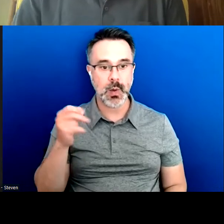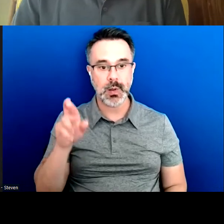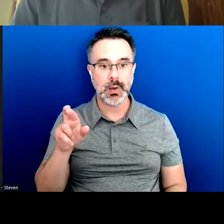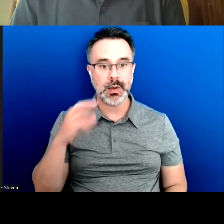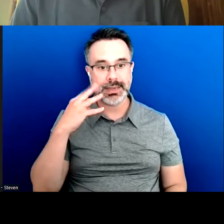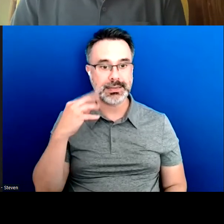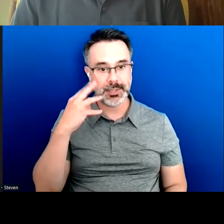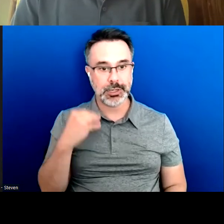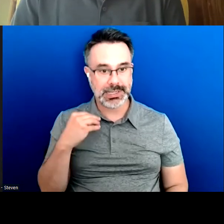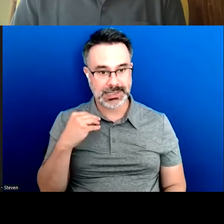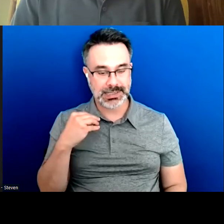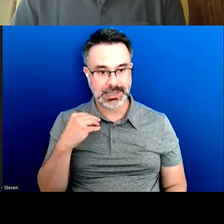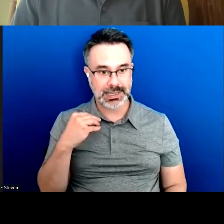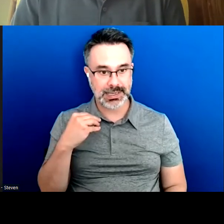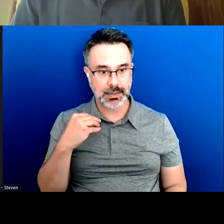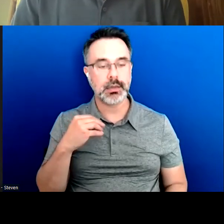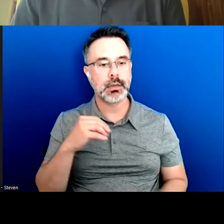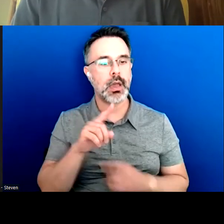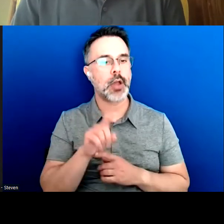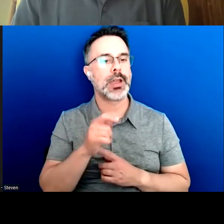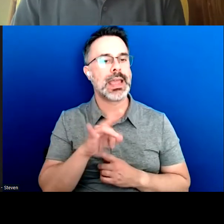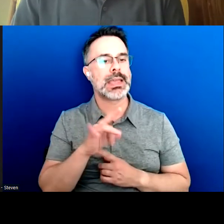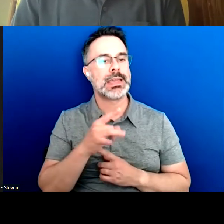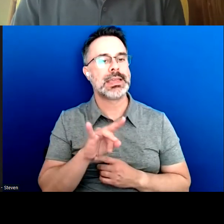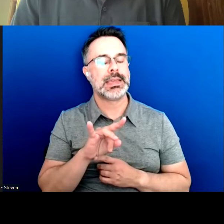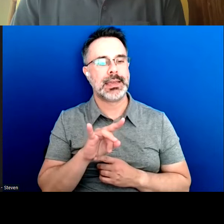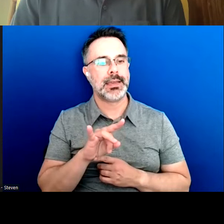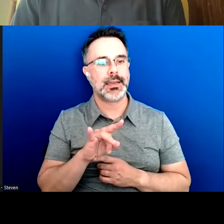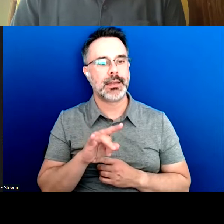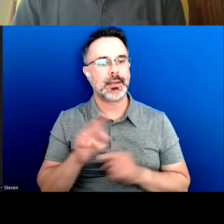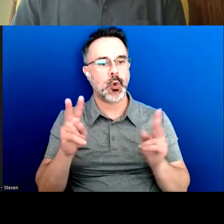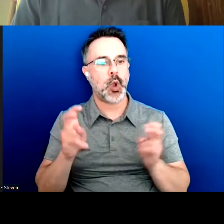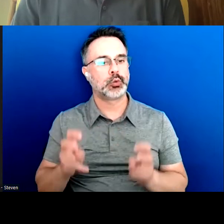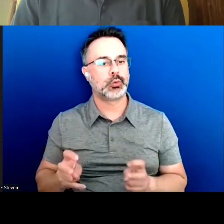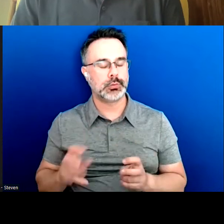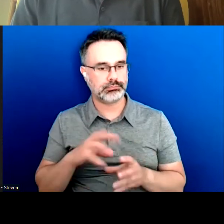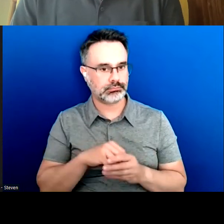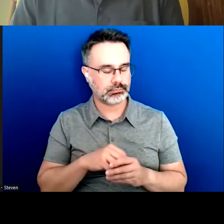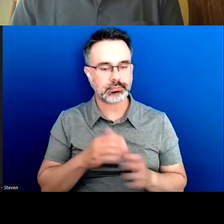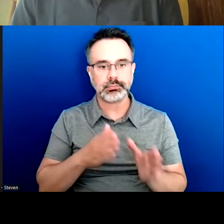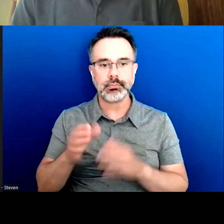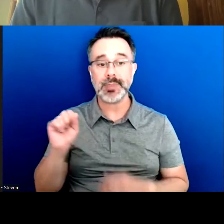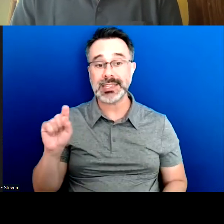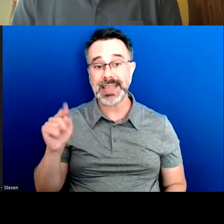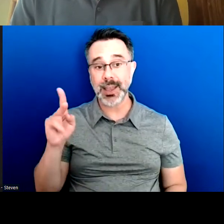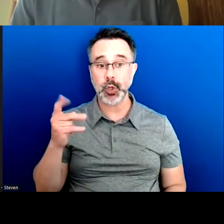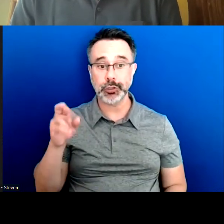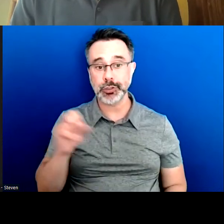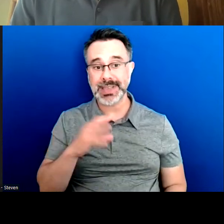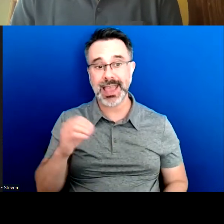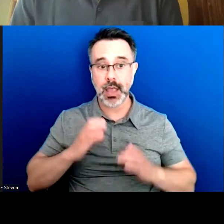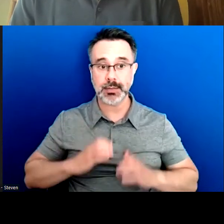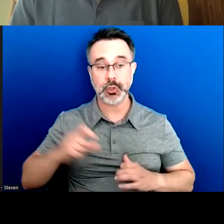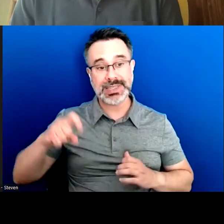the fourth theme with 118 distinct quotes. Stakeholders and customers need more